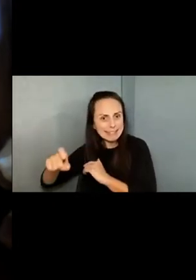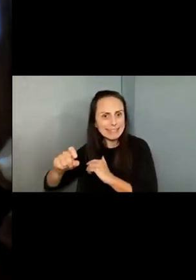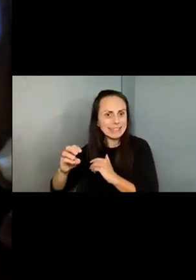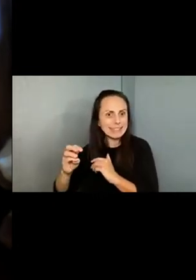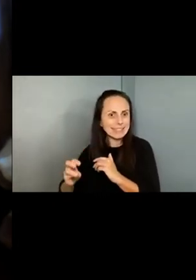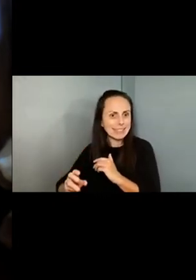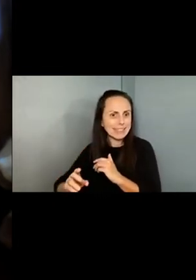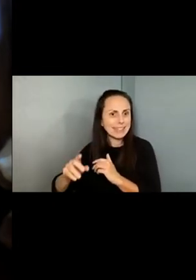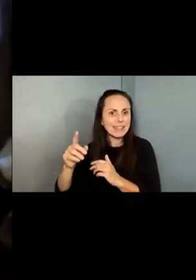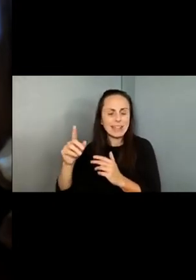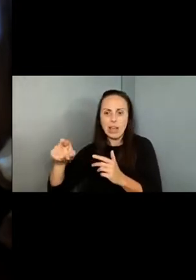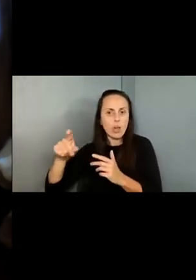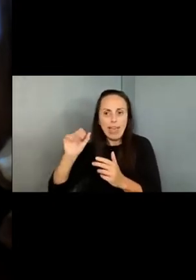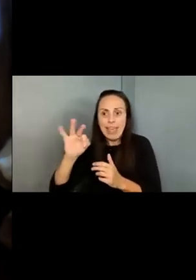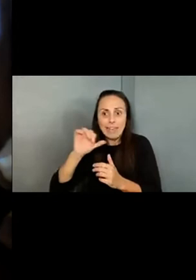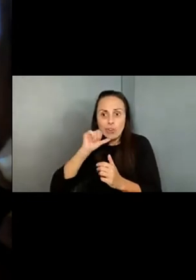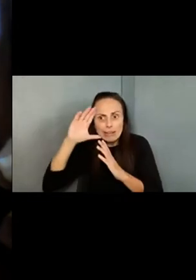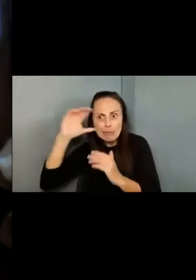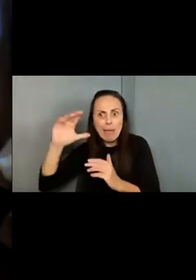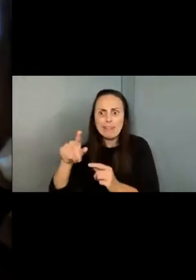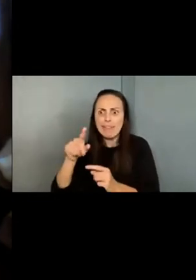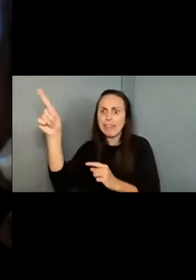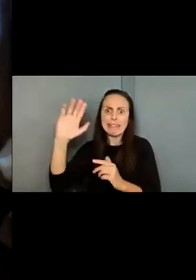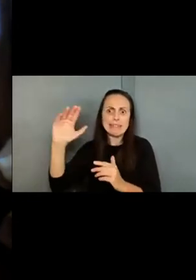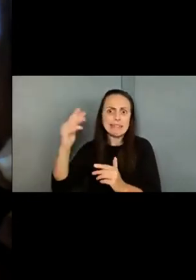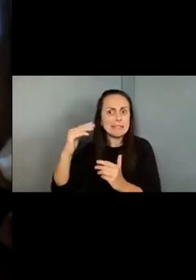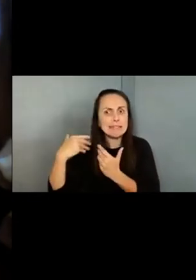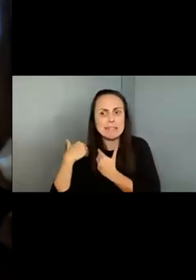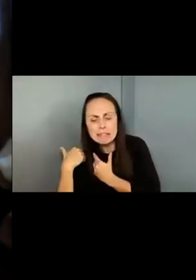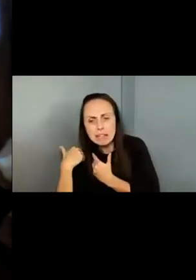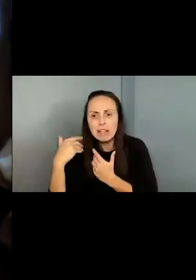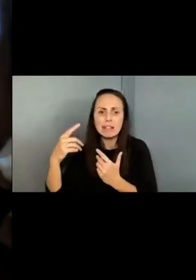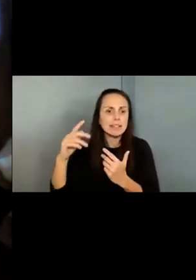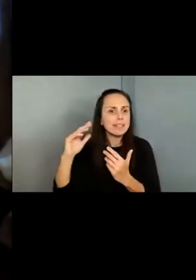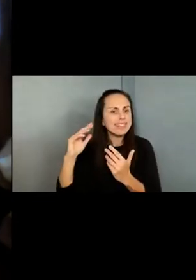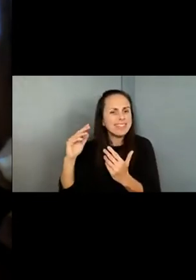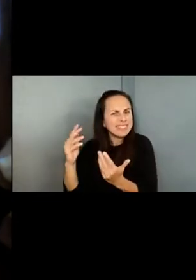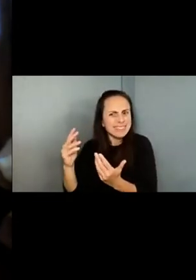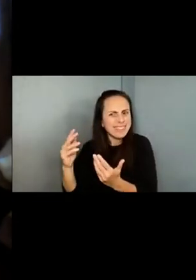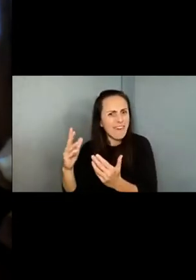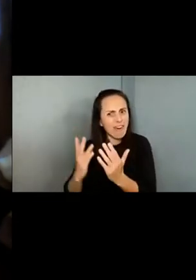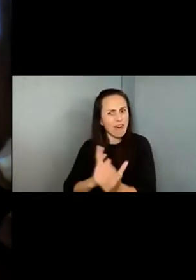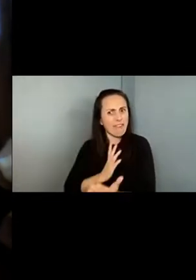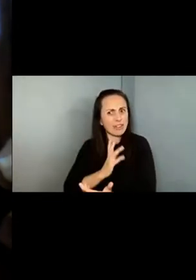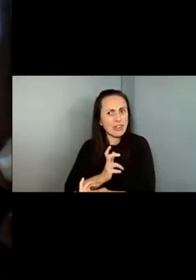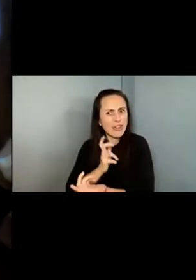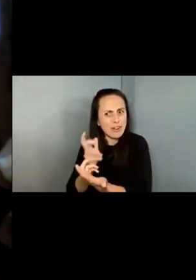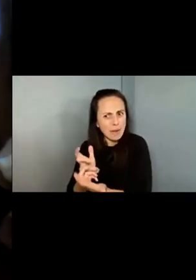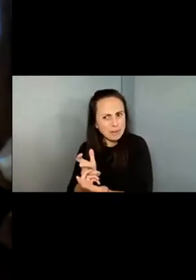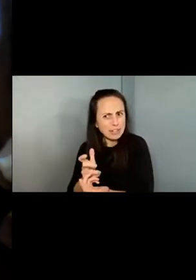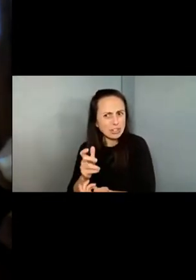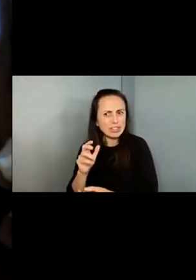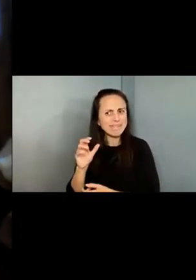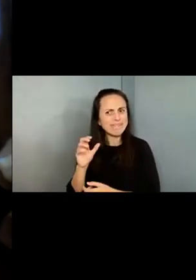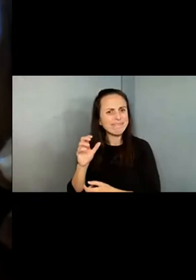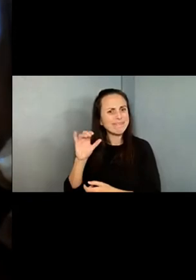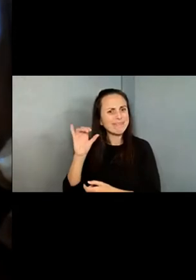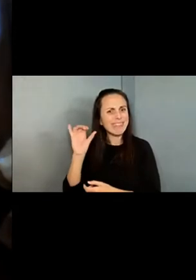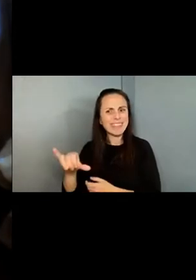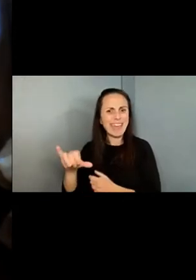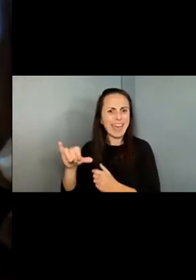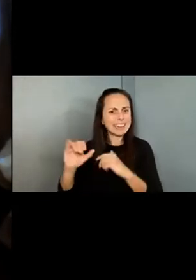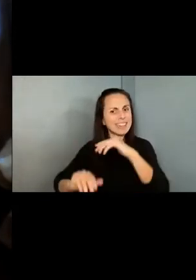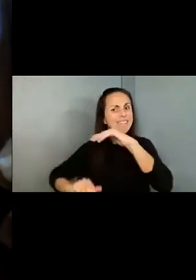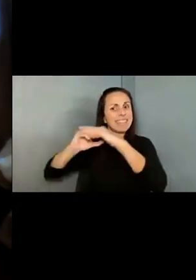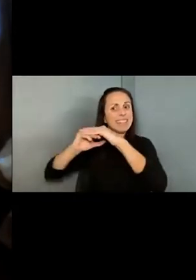as unexpected, as burdensome, as discretionary, and official accommodations are treated as a ceiling rather